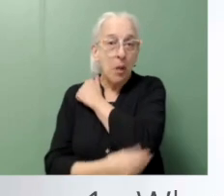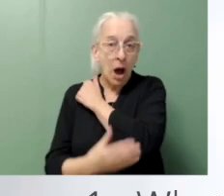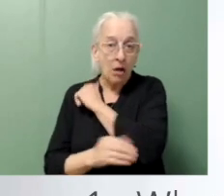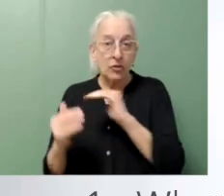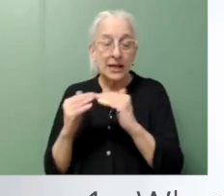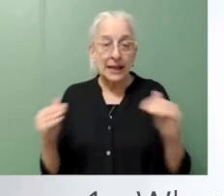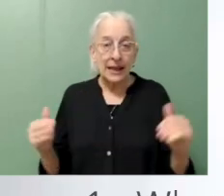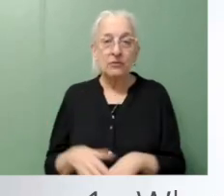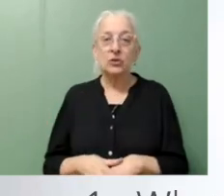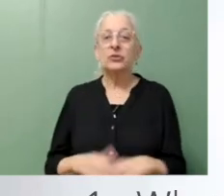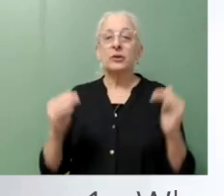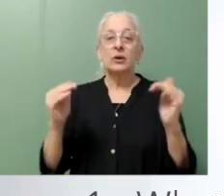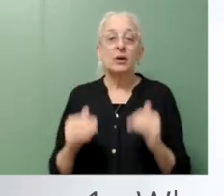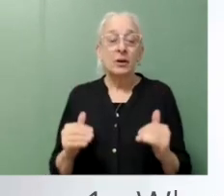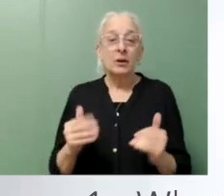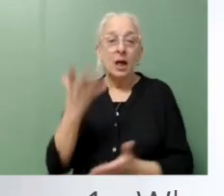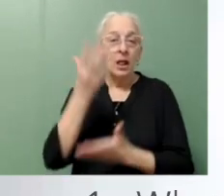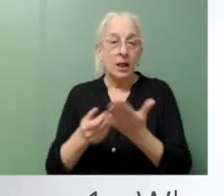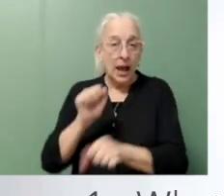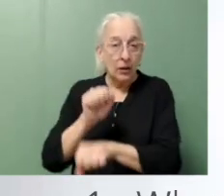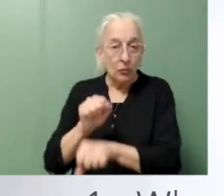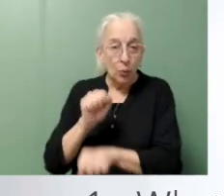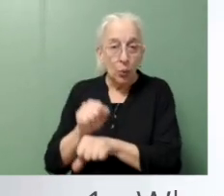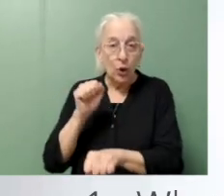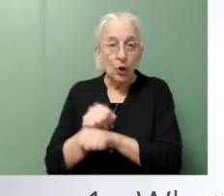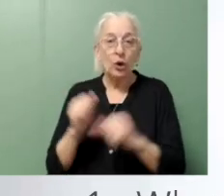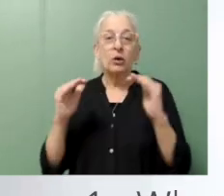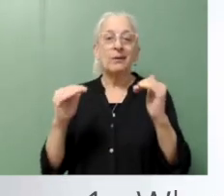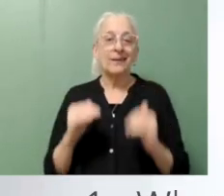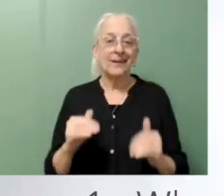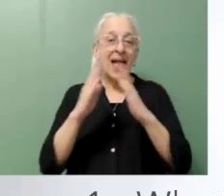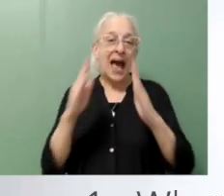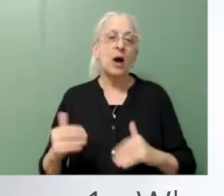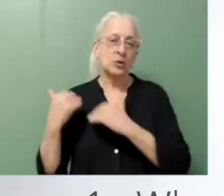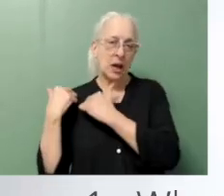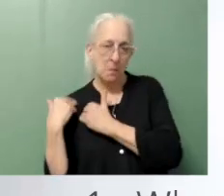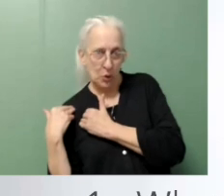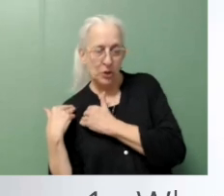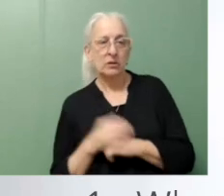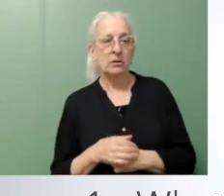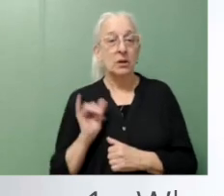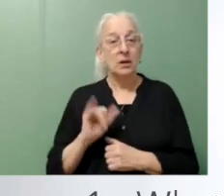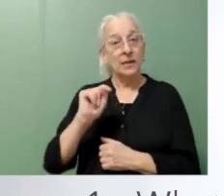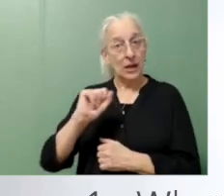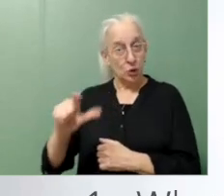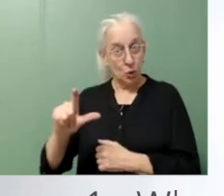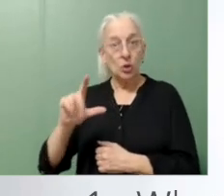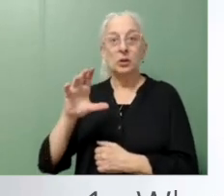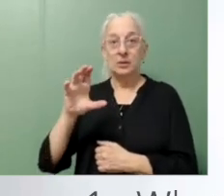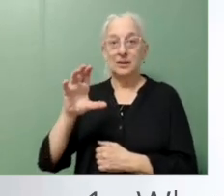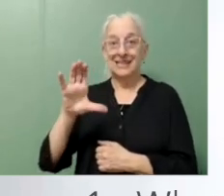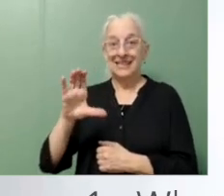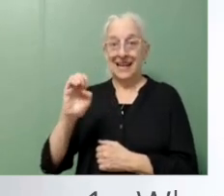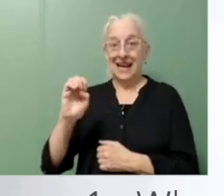as unemployment and housing burden. So this tool that we use, the CES 4.0 tool,